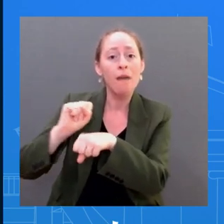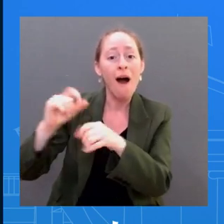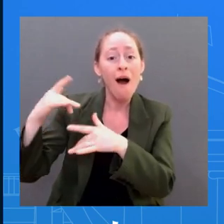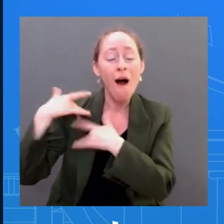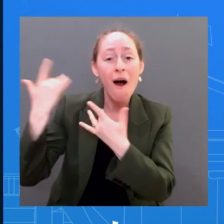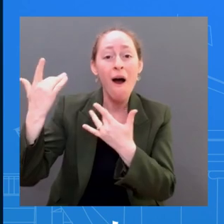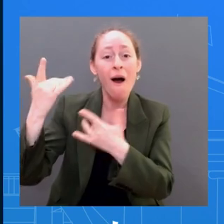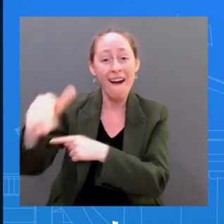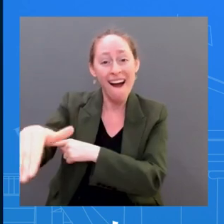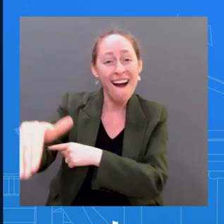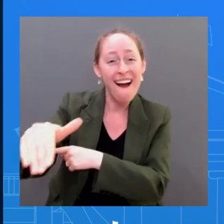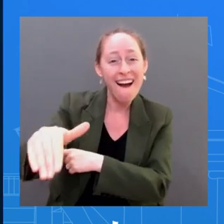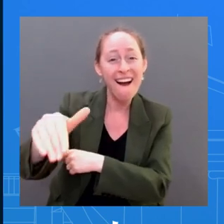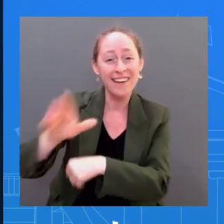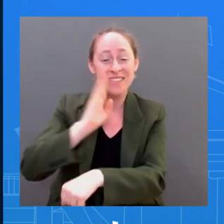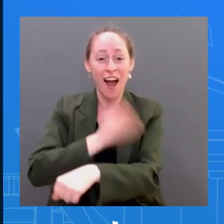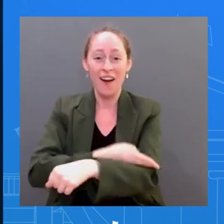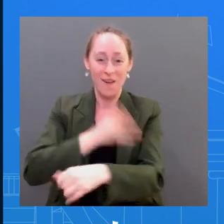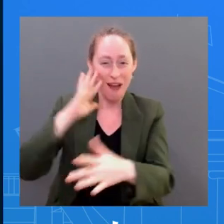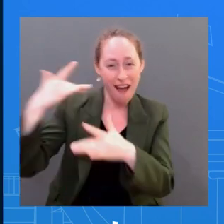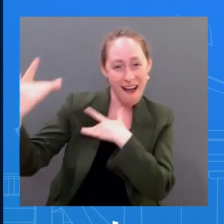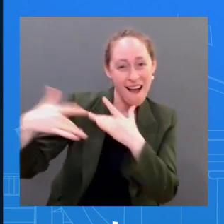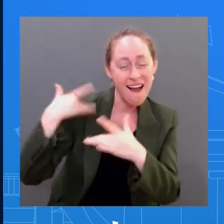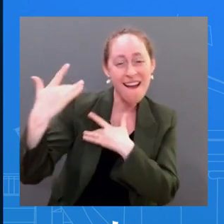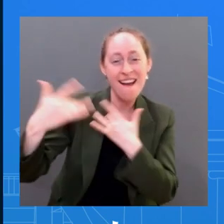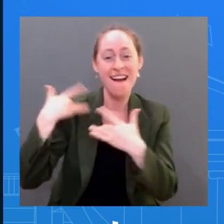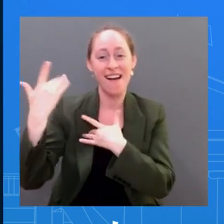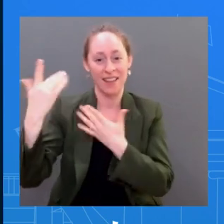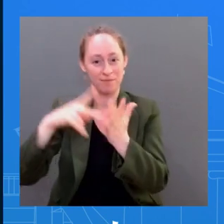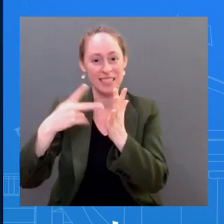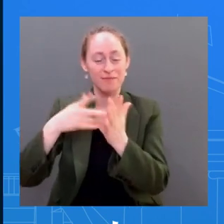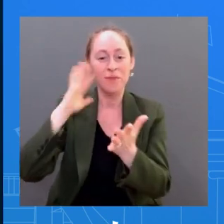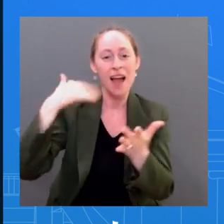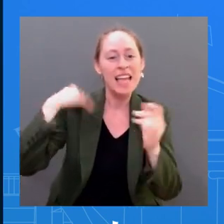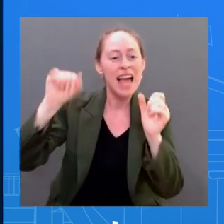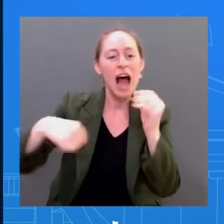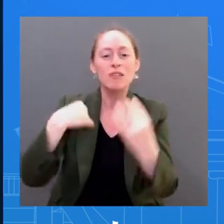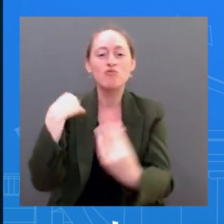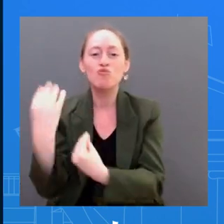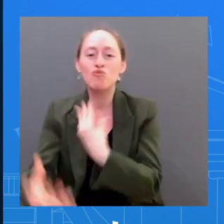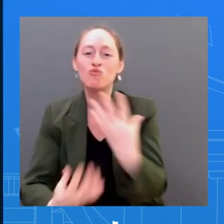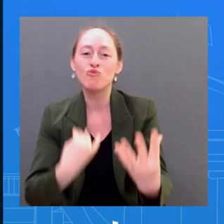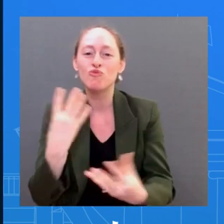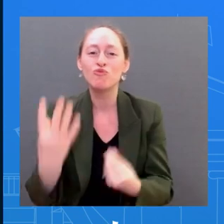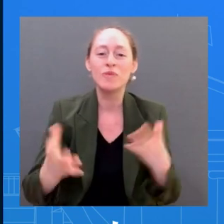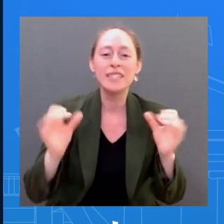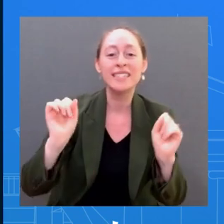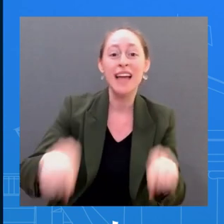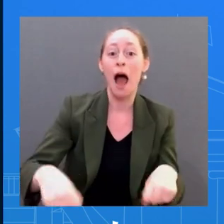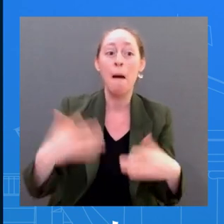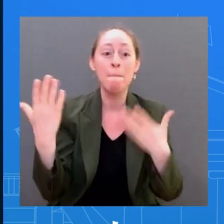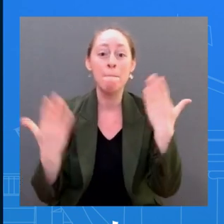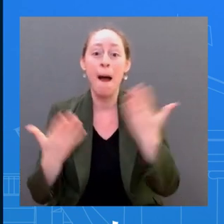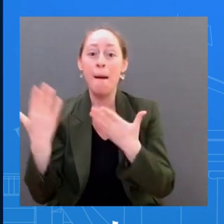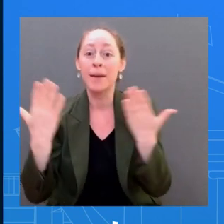Told her every single night. He said, daddy's gonna take you to SeaWorld one day.